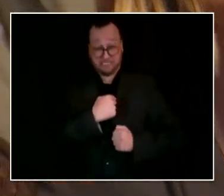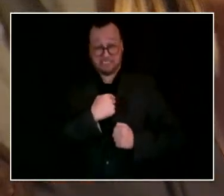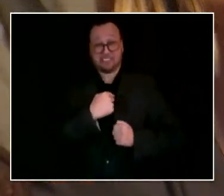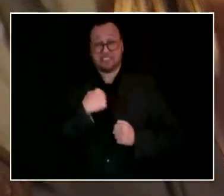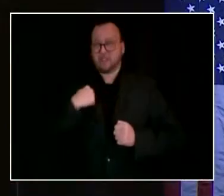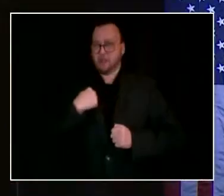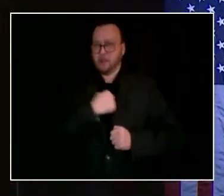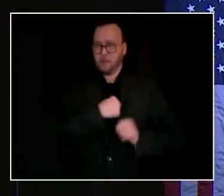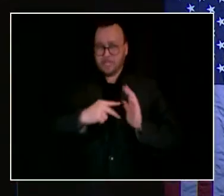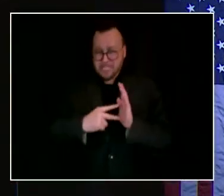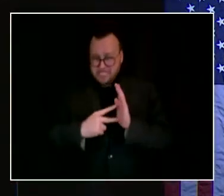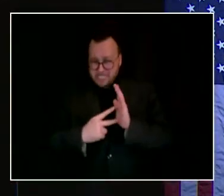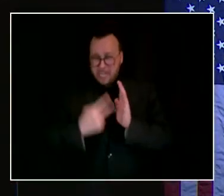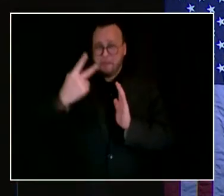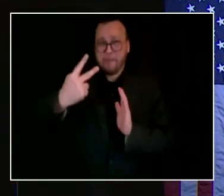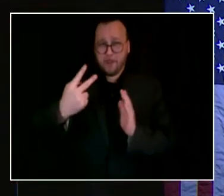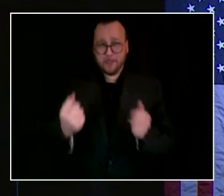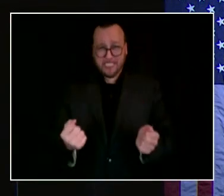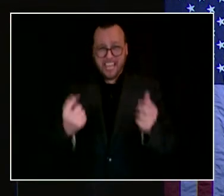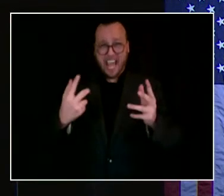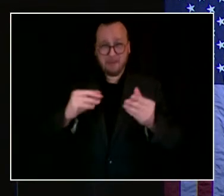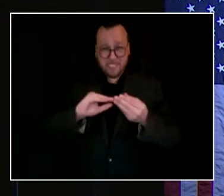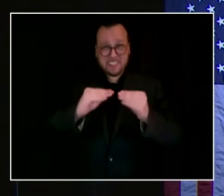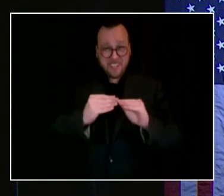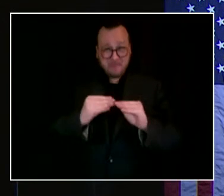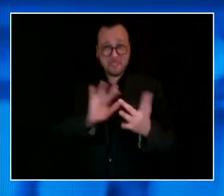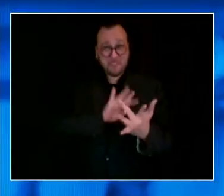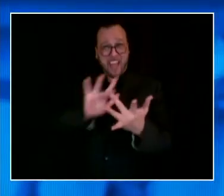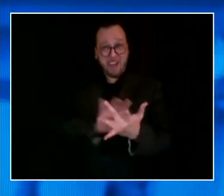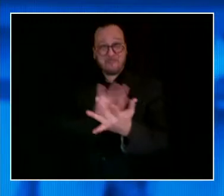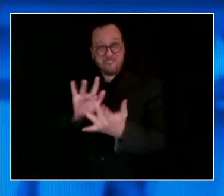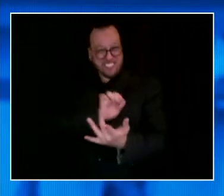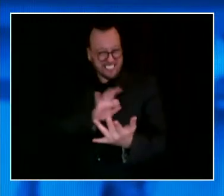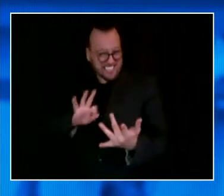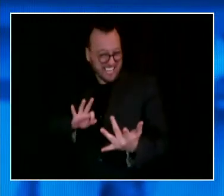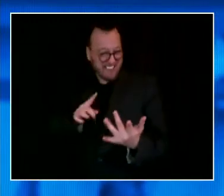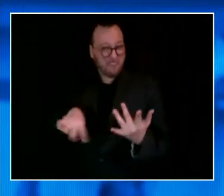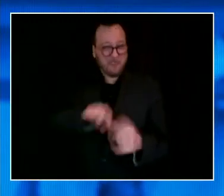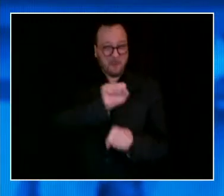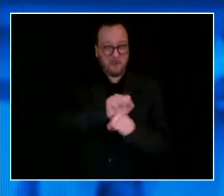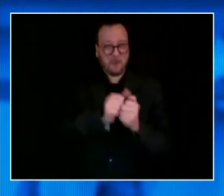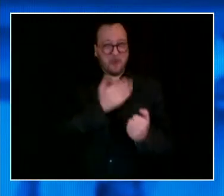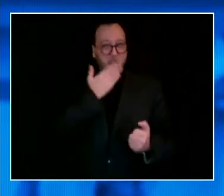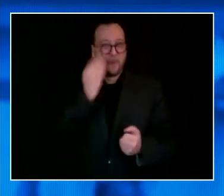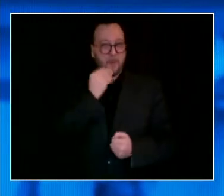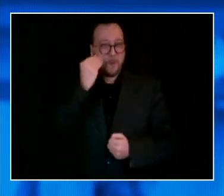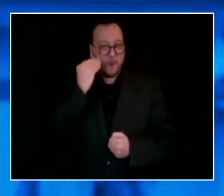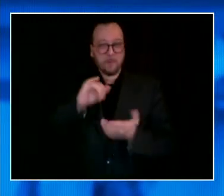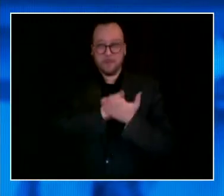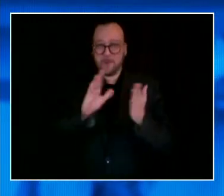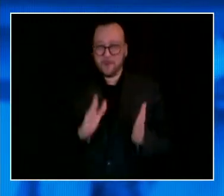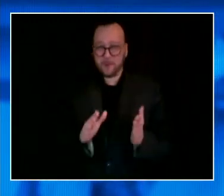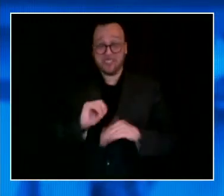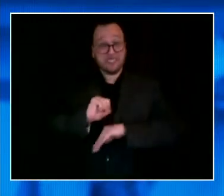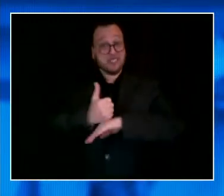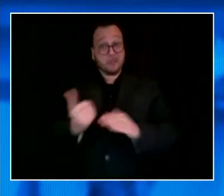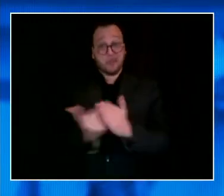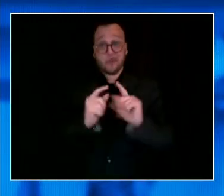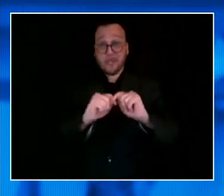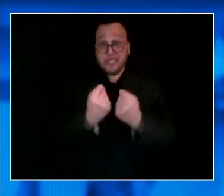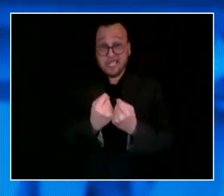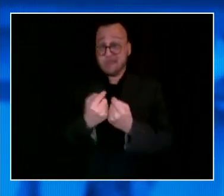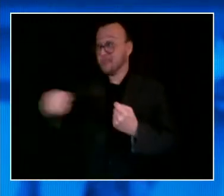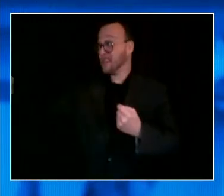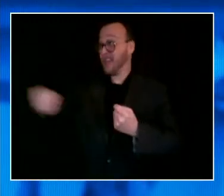doubled the number of outreach staff working with unhoused New Yorkers and created new teams that brought together law enforcement